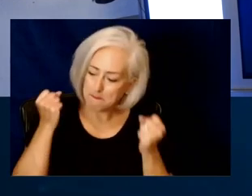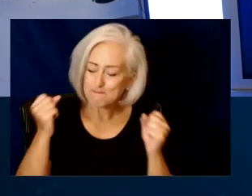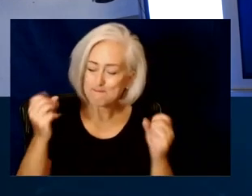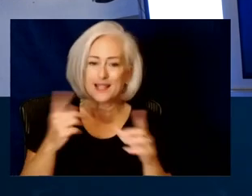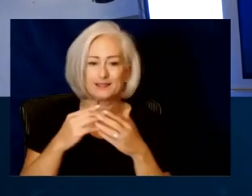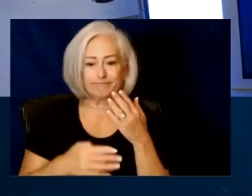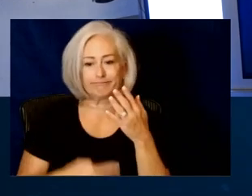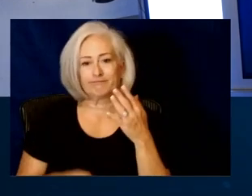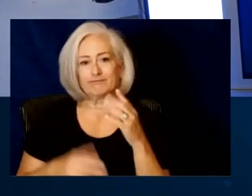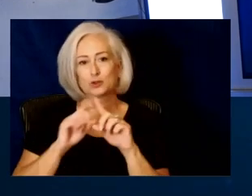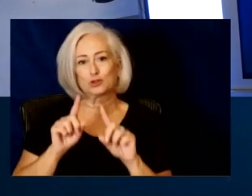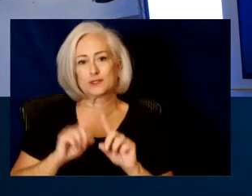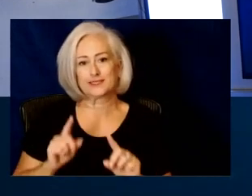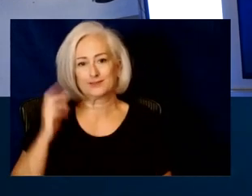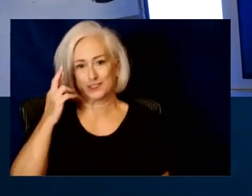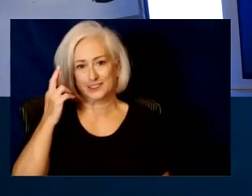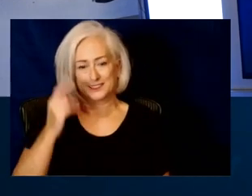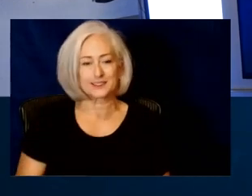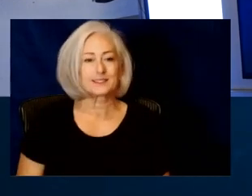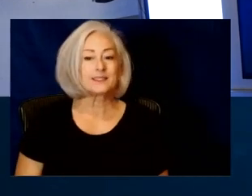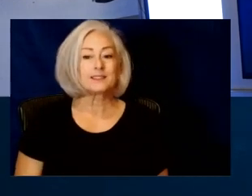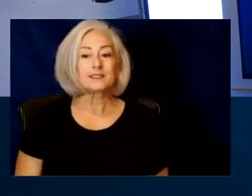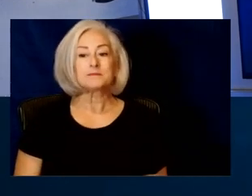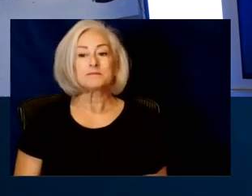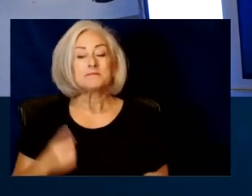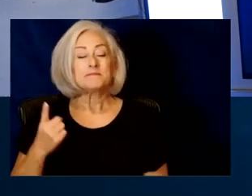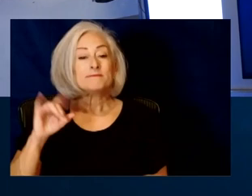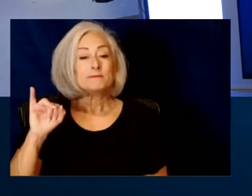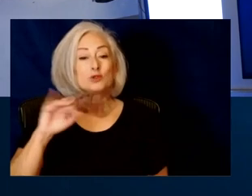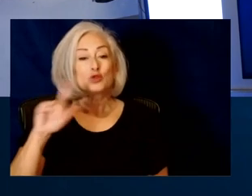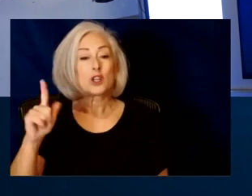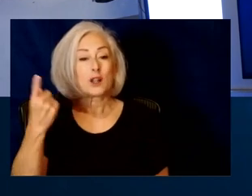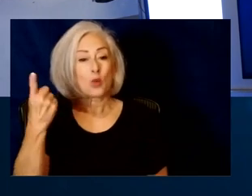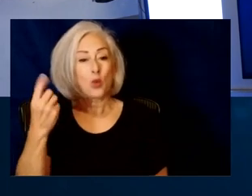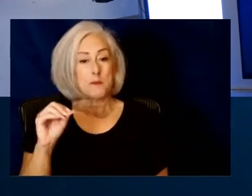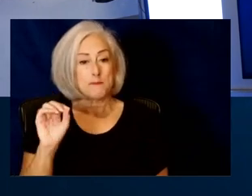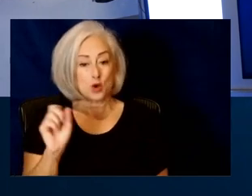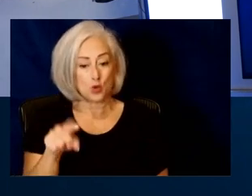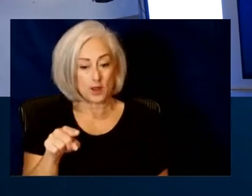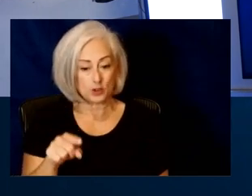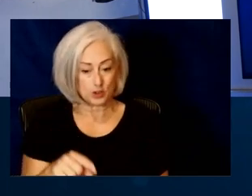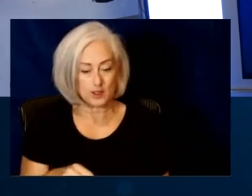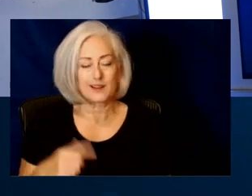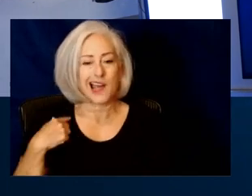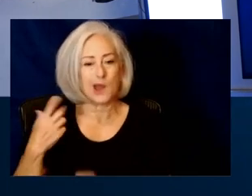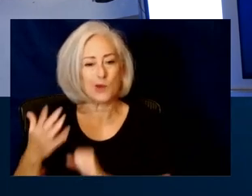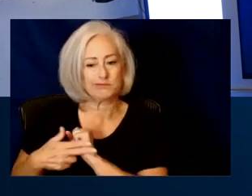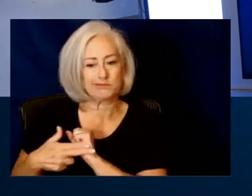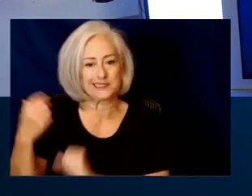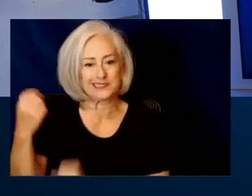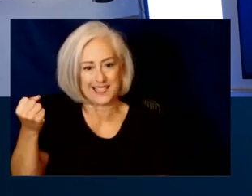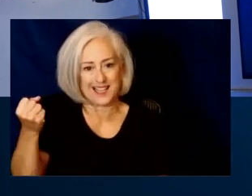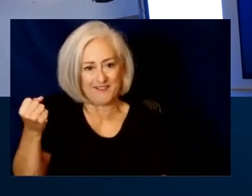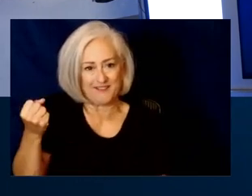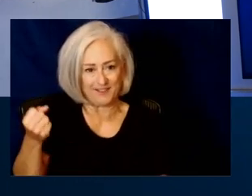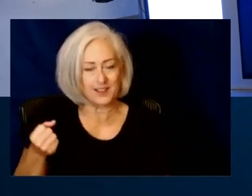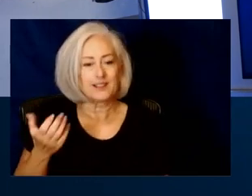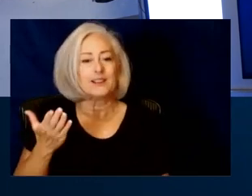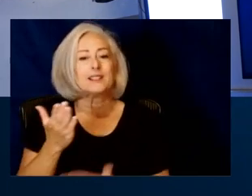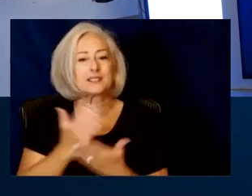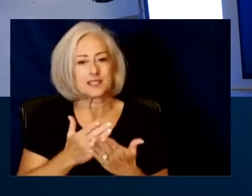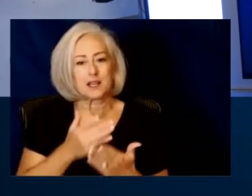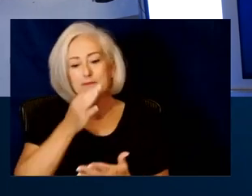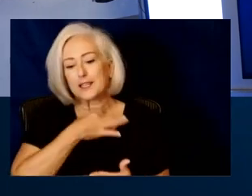ways, too. Jill. Yes, let's take one more, and then we have more coming in, but I'll save them because I know some people are interested in the COVID count.